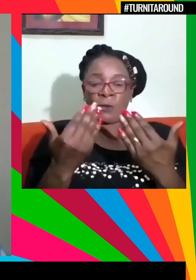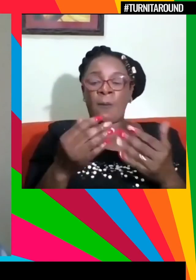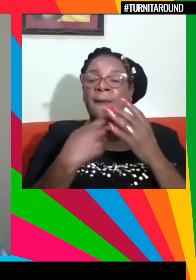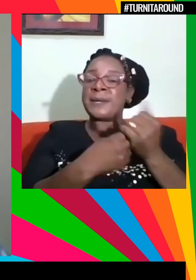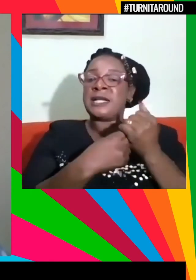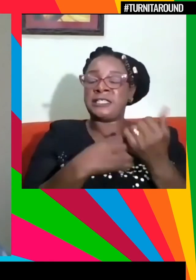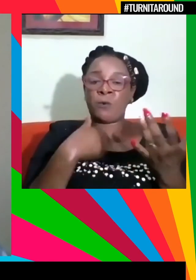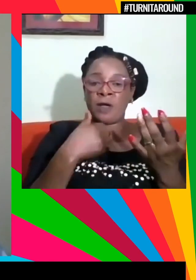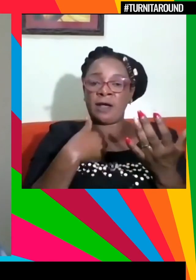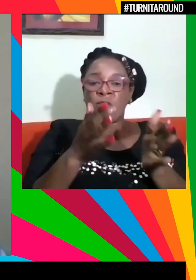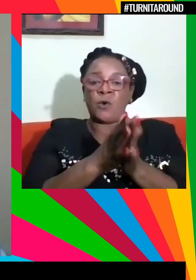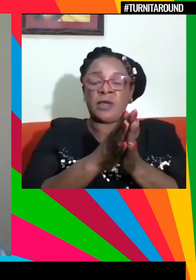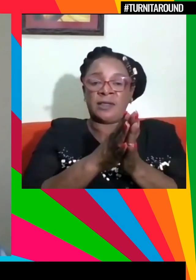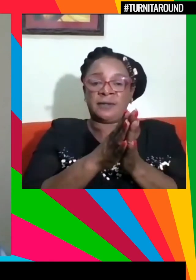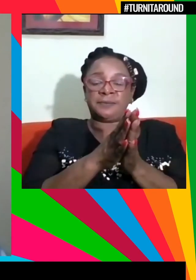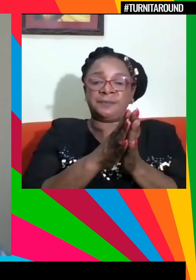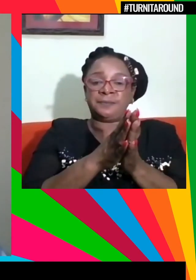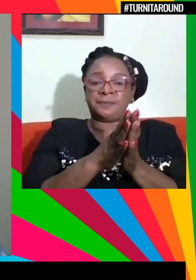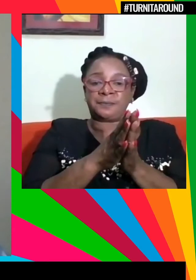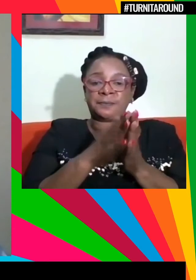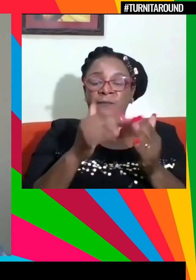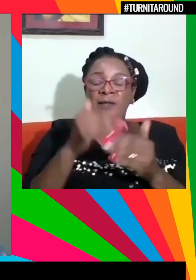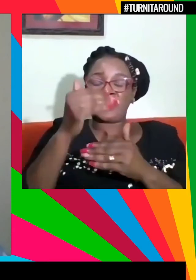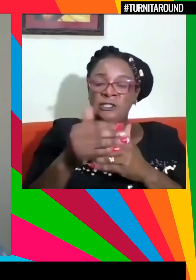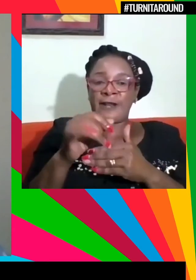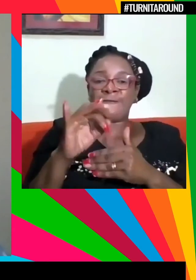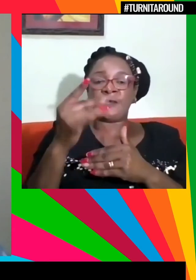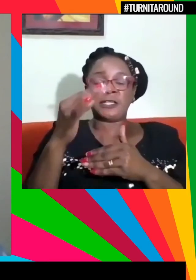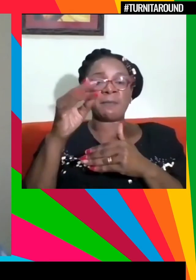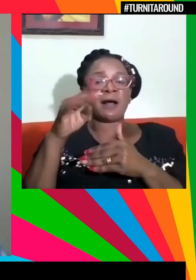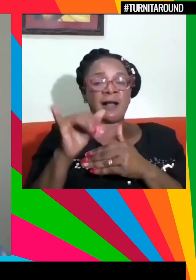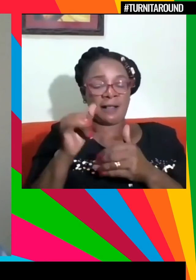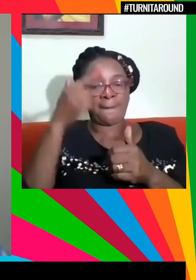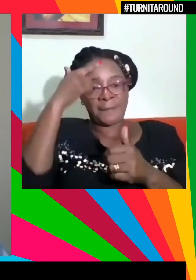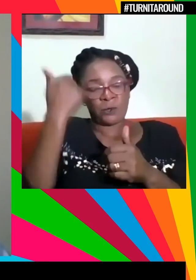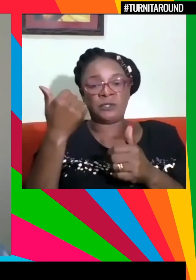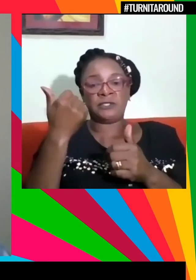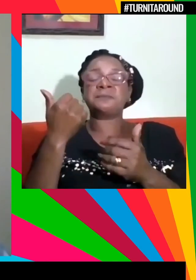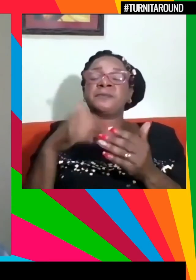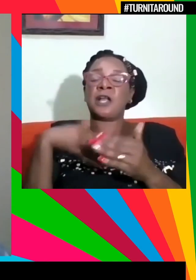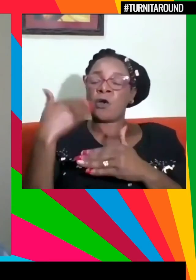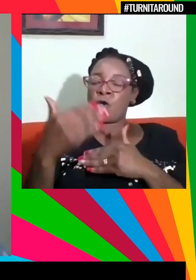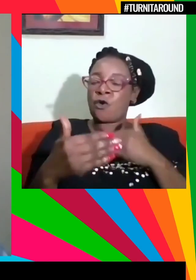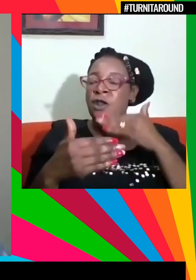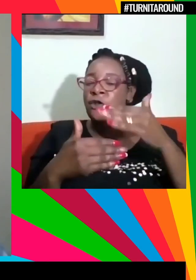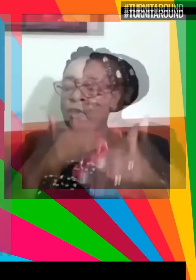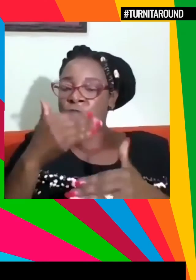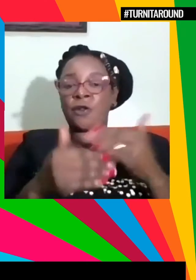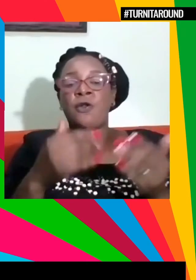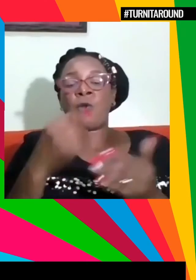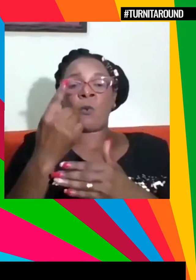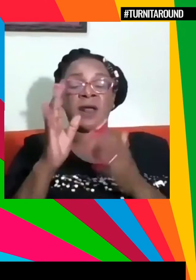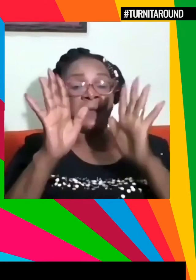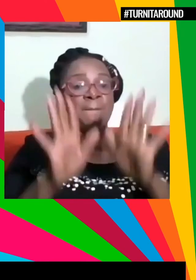have with NextWave and First Mile, it goes on and on and on. But one key thing that